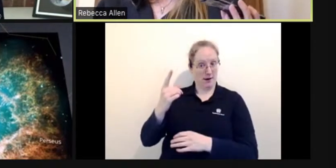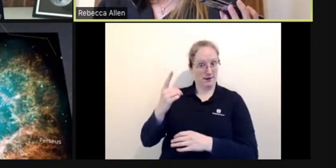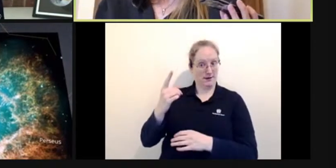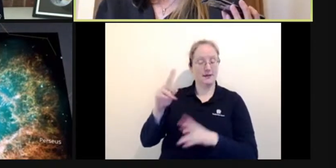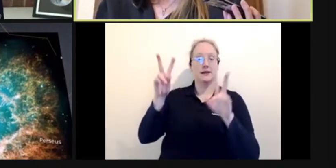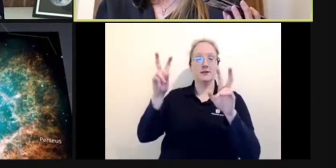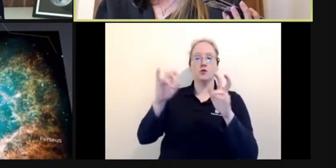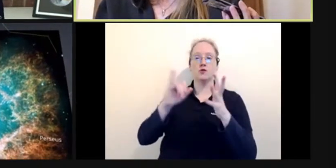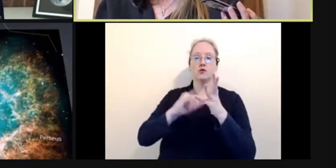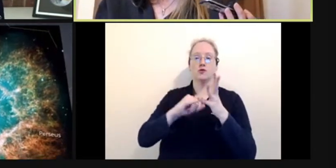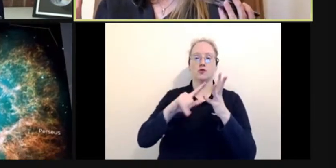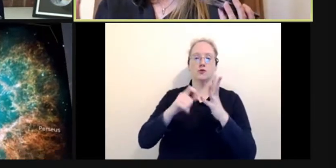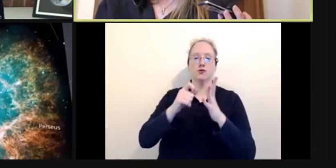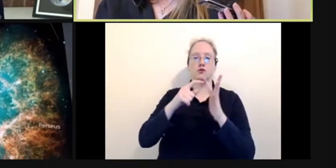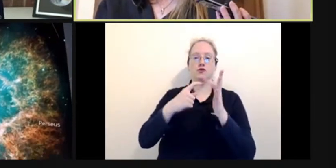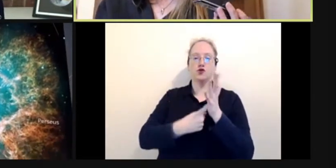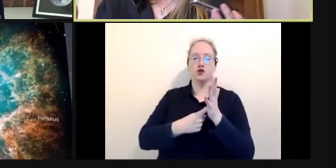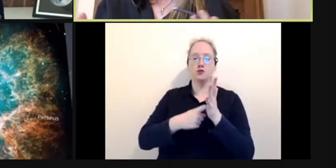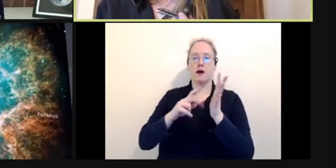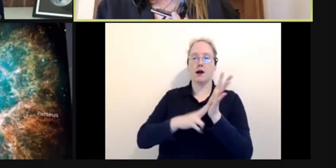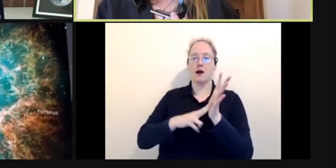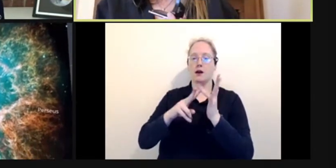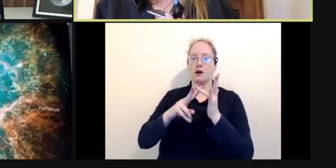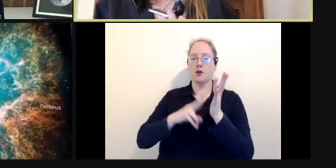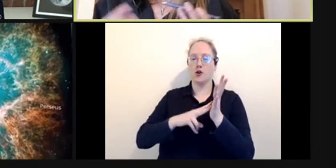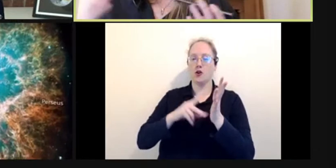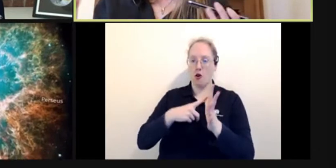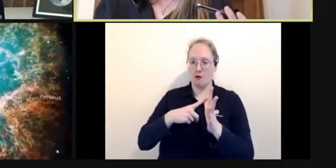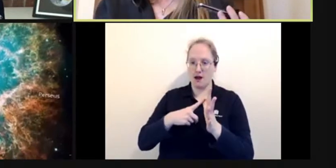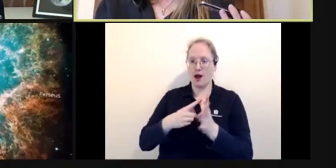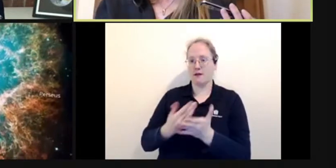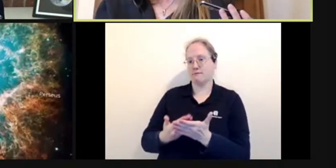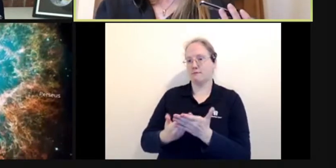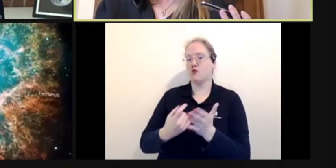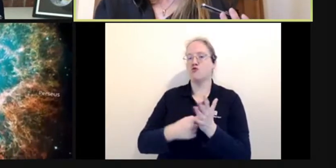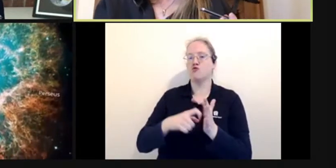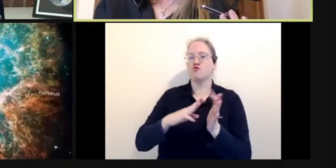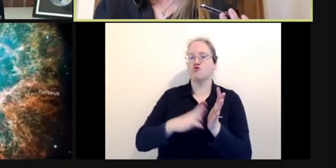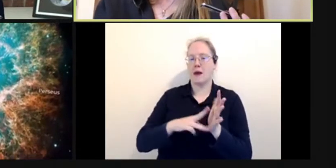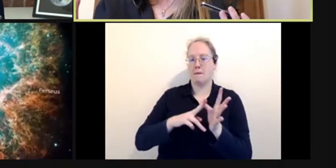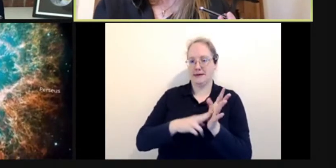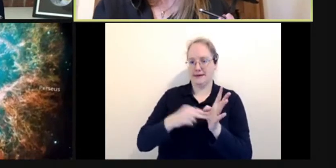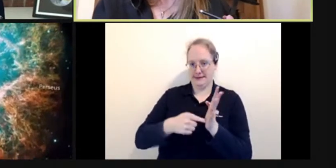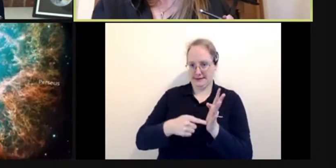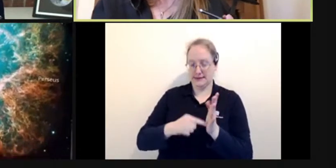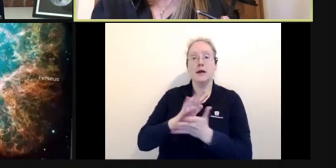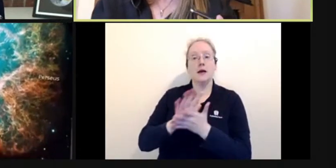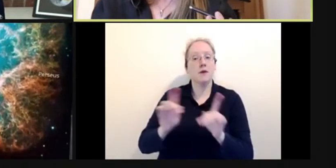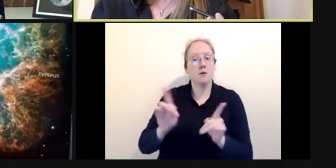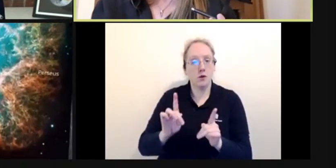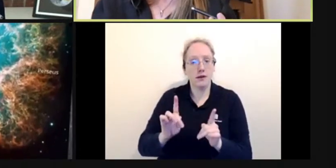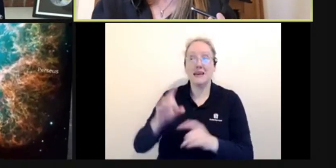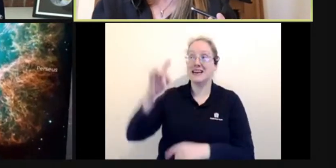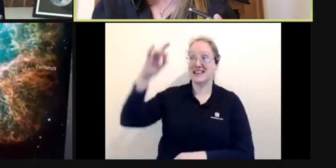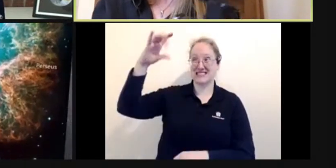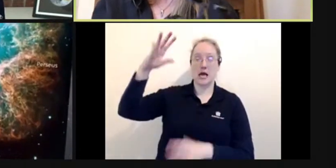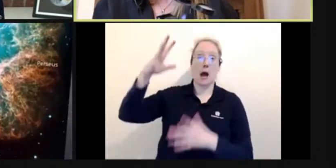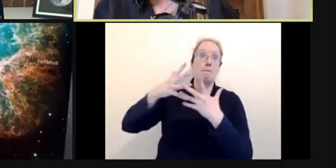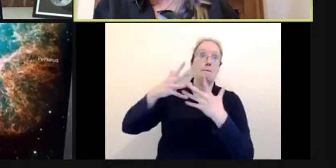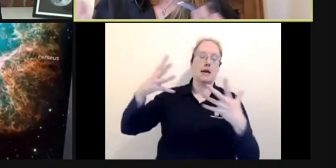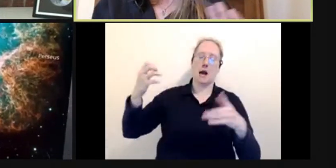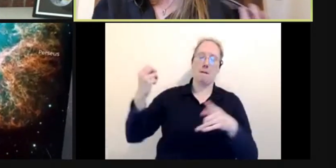supernova remnant. That means this is what's left after a star many times the mass of our